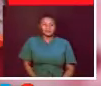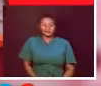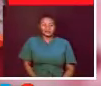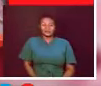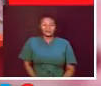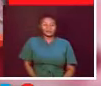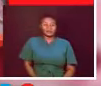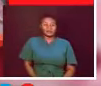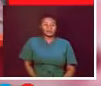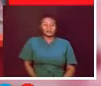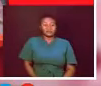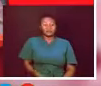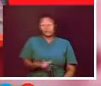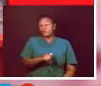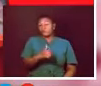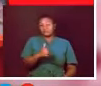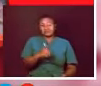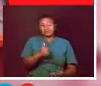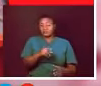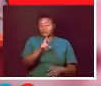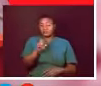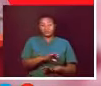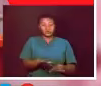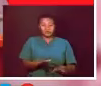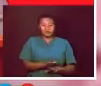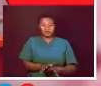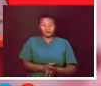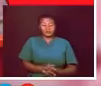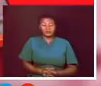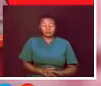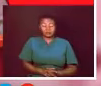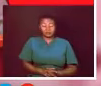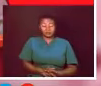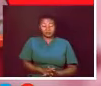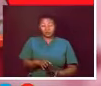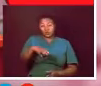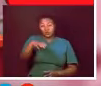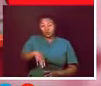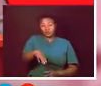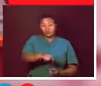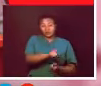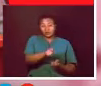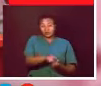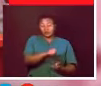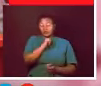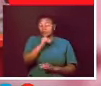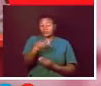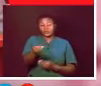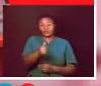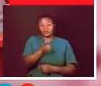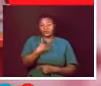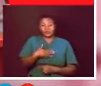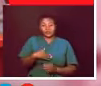Mr. Speaker, no other question. Very well. This is constituency specific, so I wouldn't give anybody